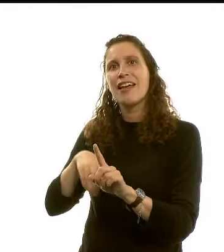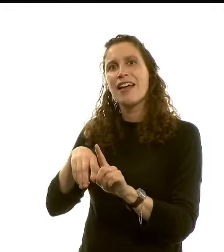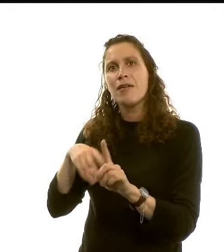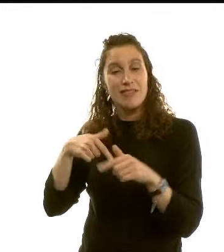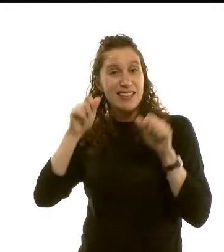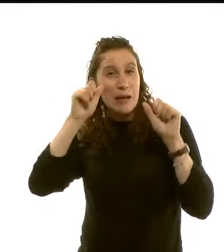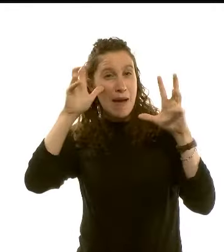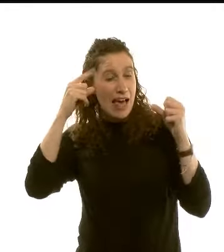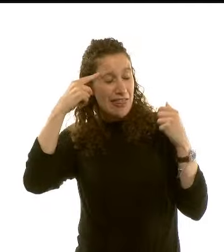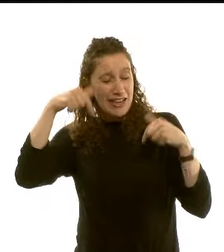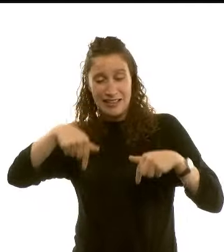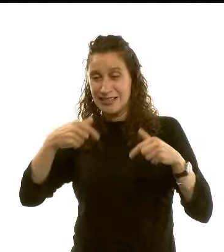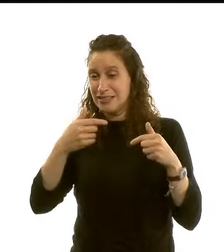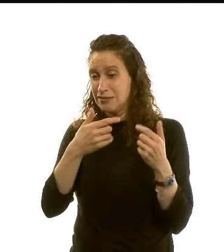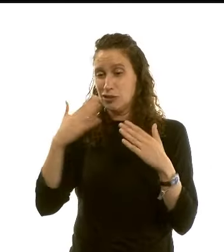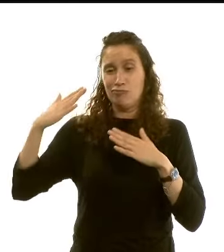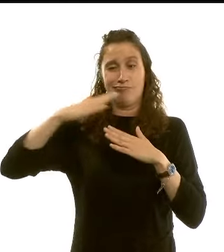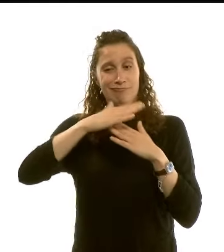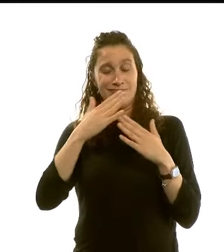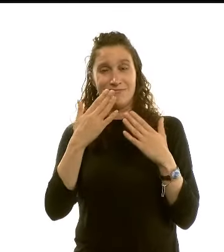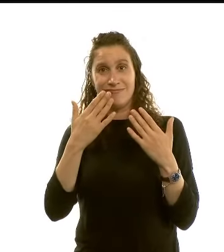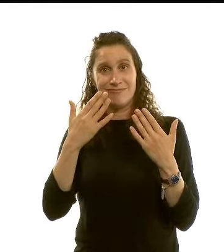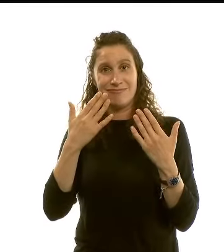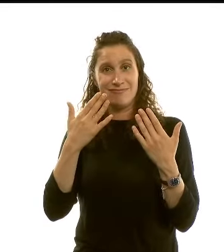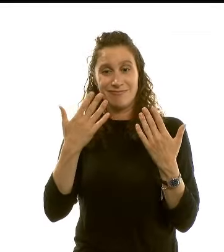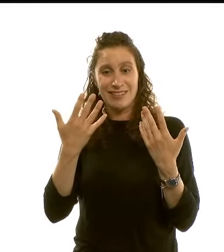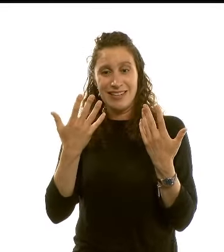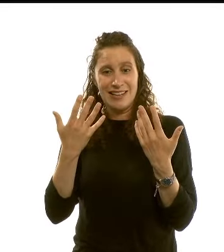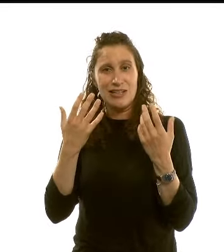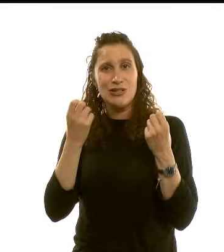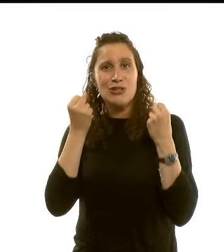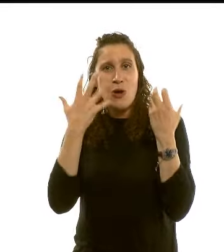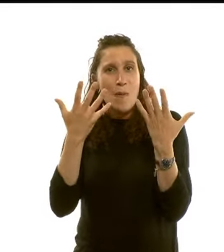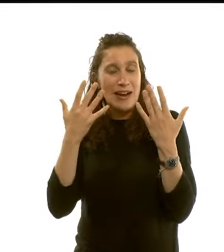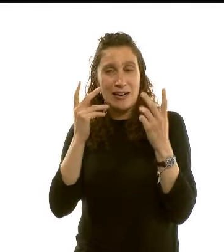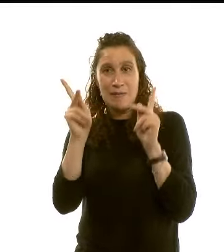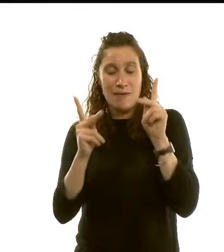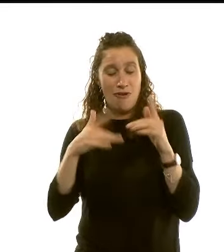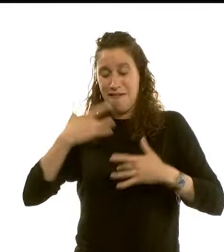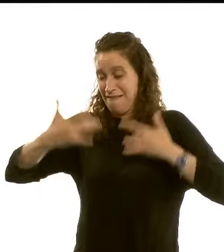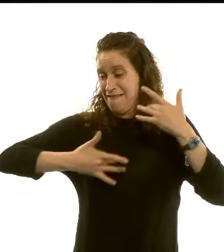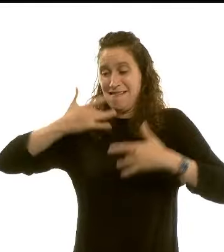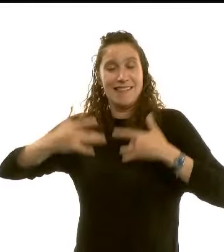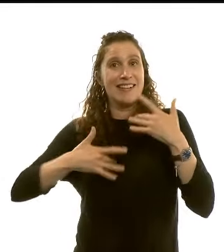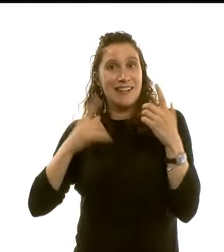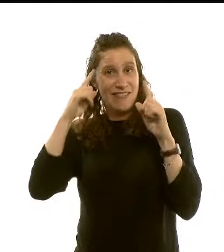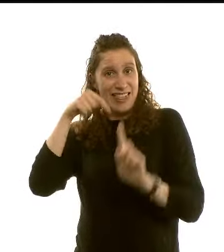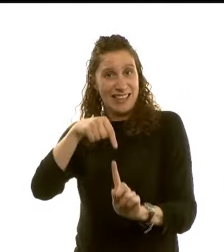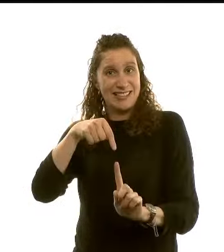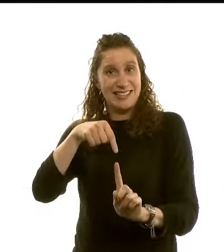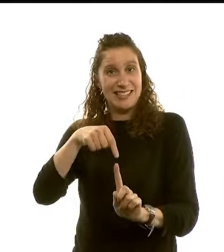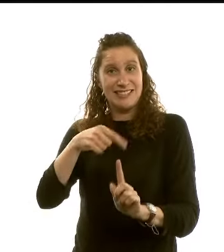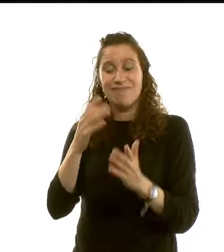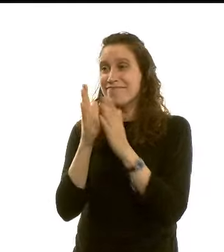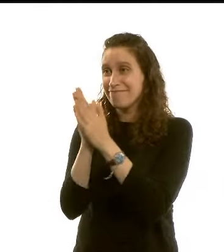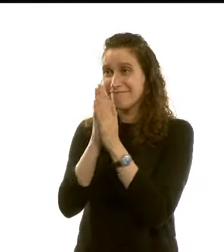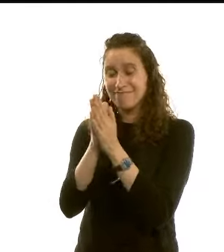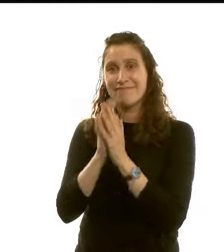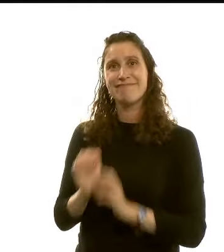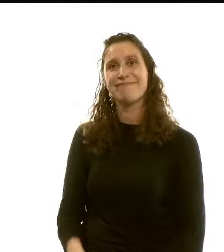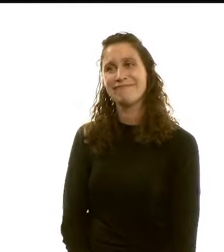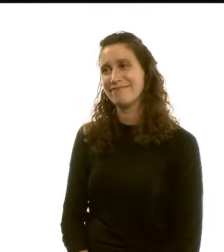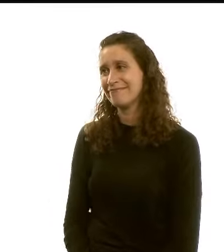the day, if not the year, if not the lifetime of so many A4s out there. So thank you so much, Ashwin and Michael. Yeah, thank you.